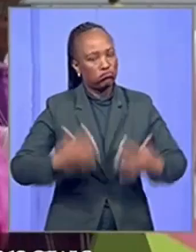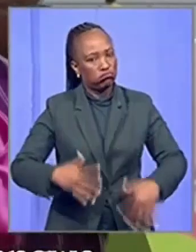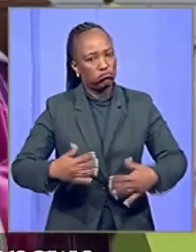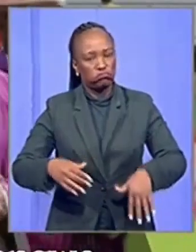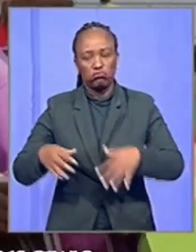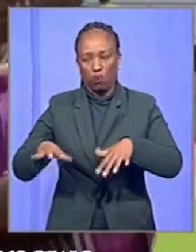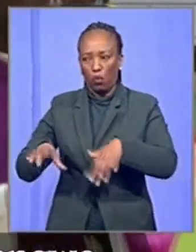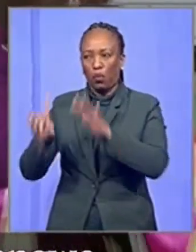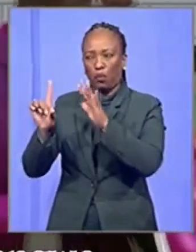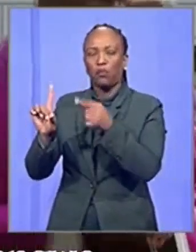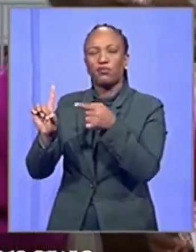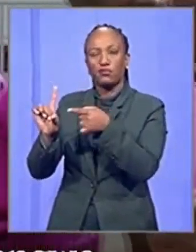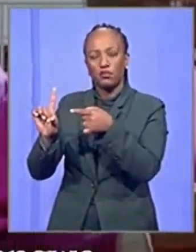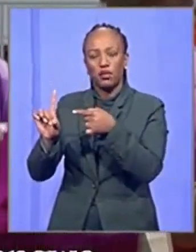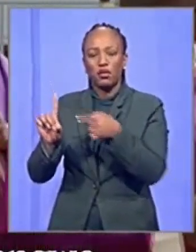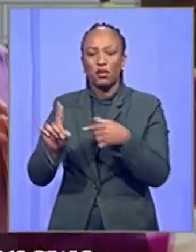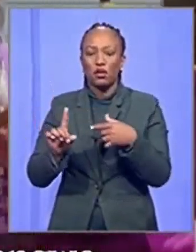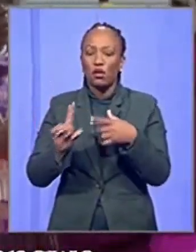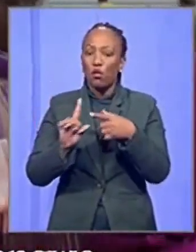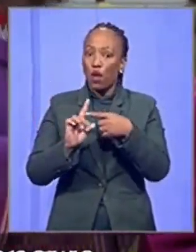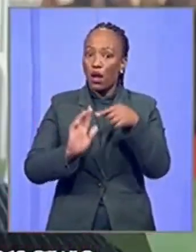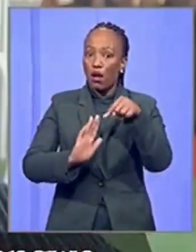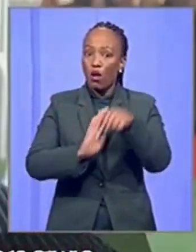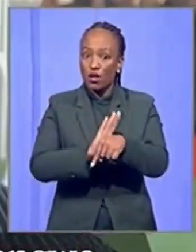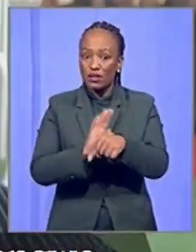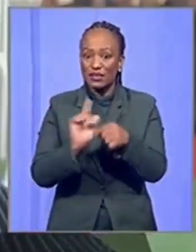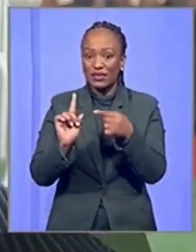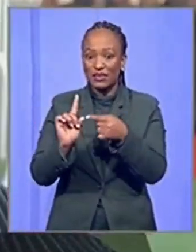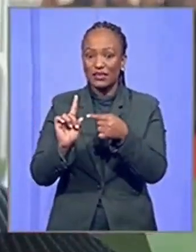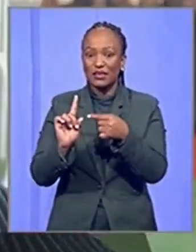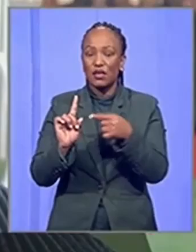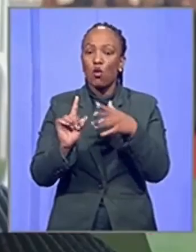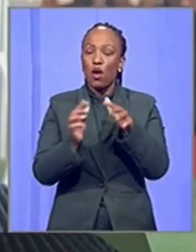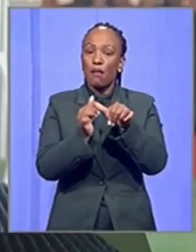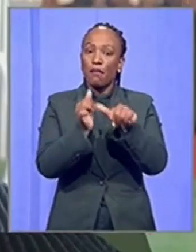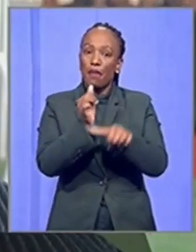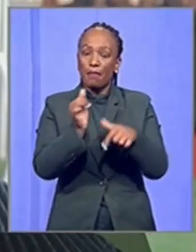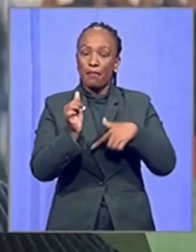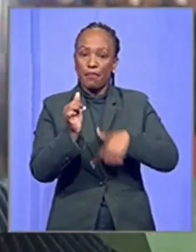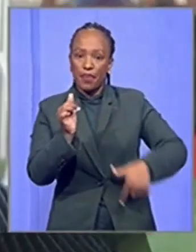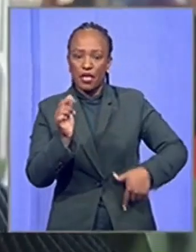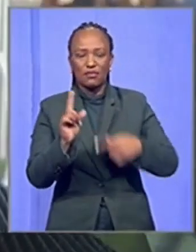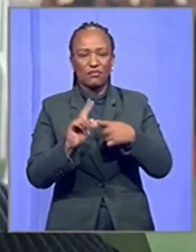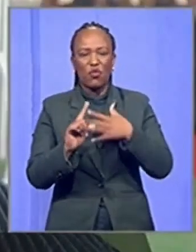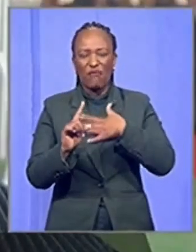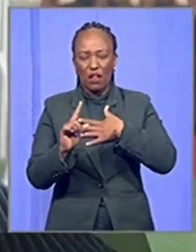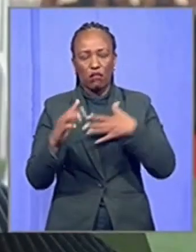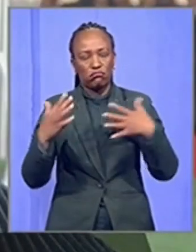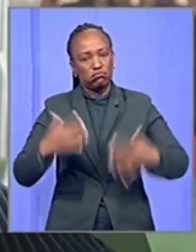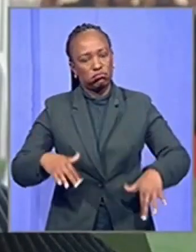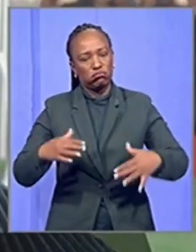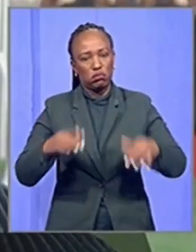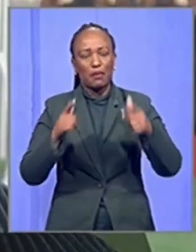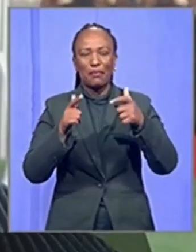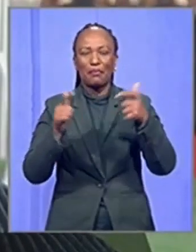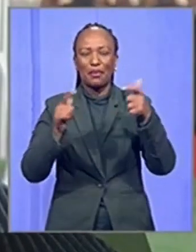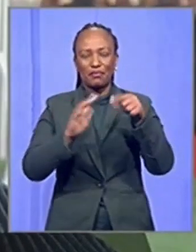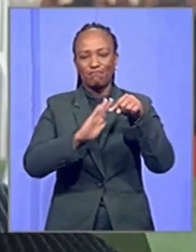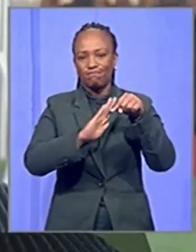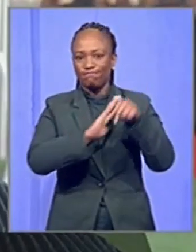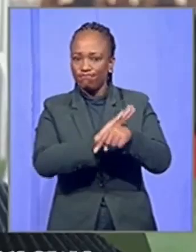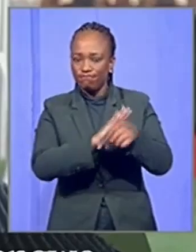of everyone means so much, and the loss of a certain vice president is a huge loss. Because this is a vice president